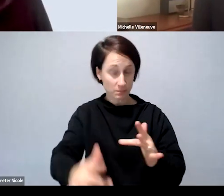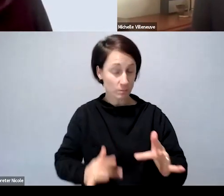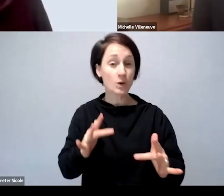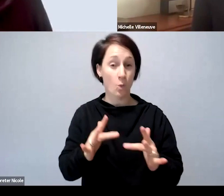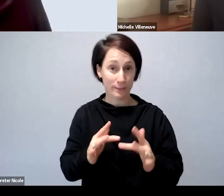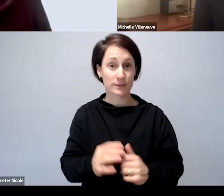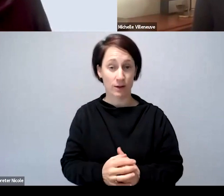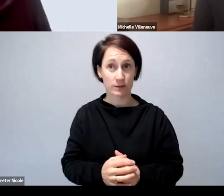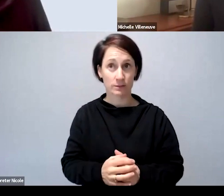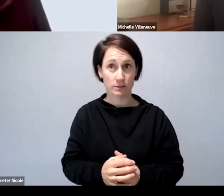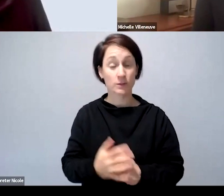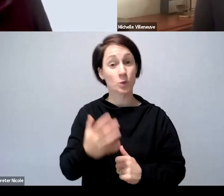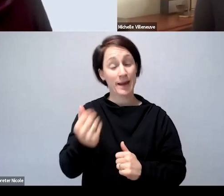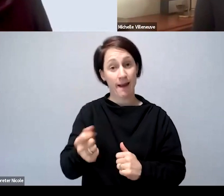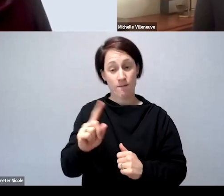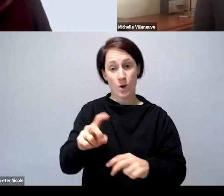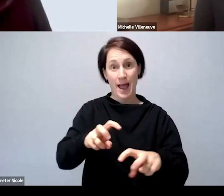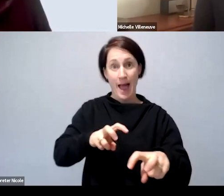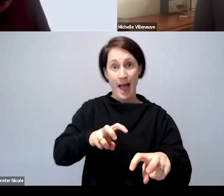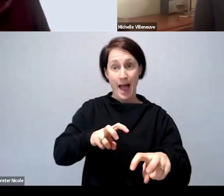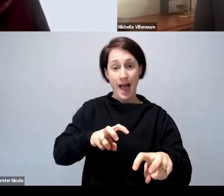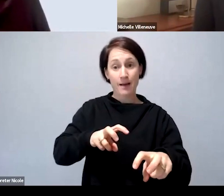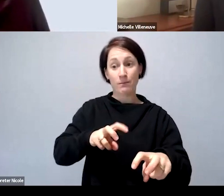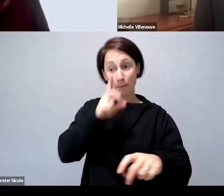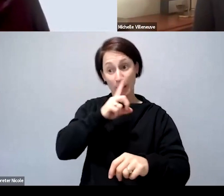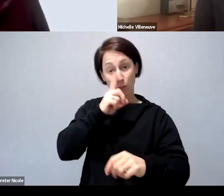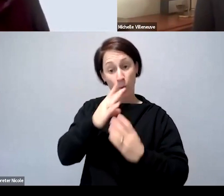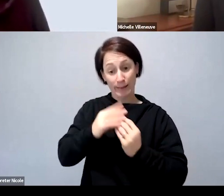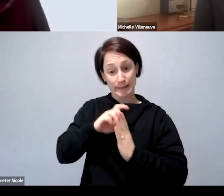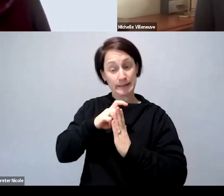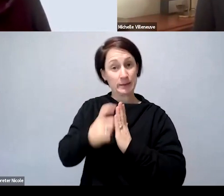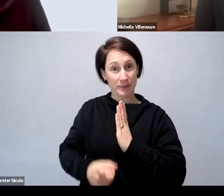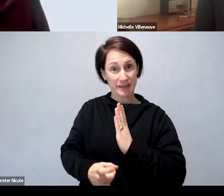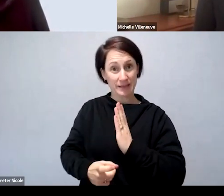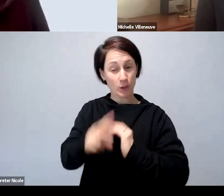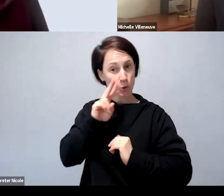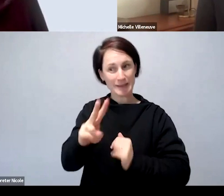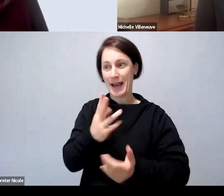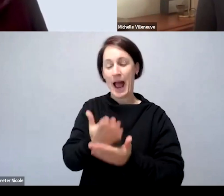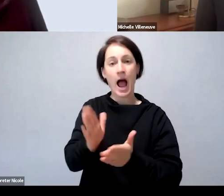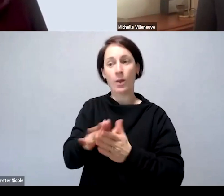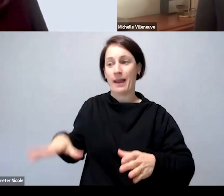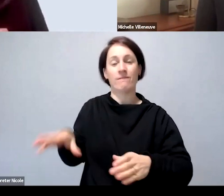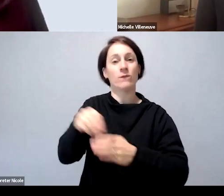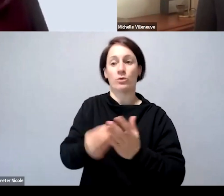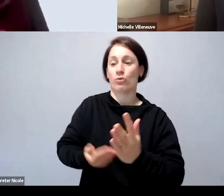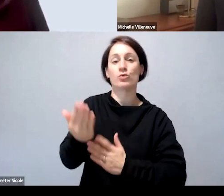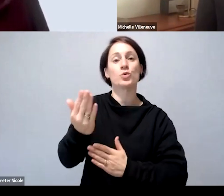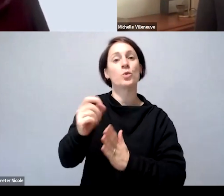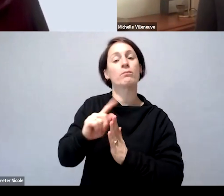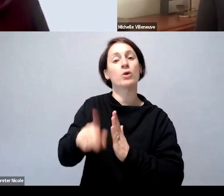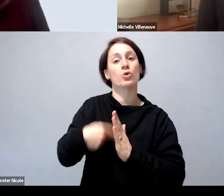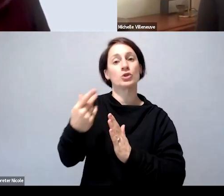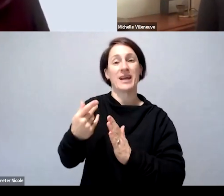see active engagement from people with disability throughout the entire project. And they're not